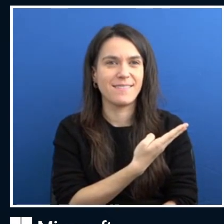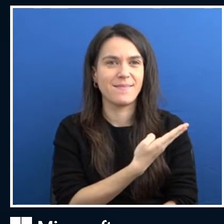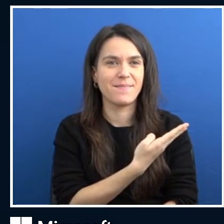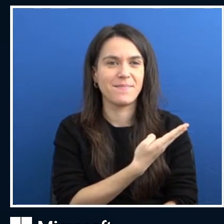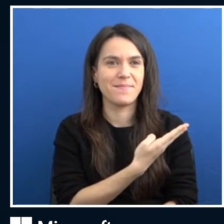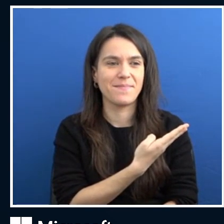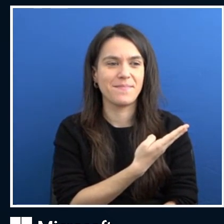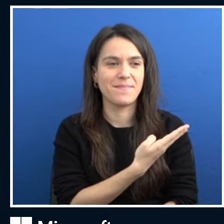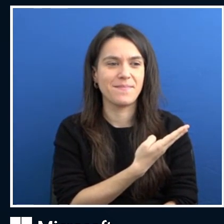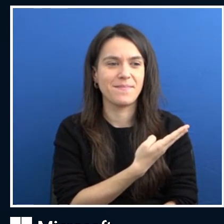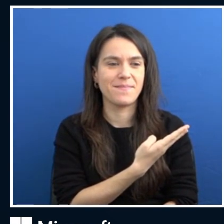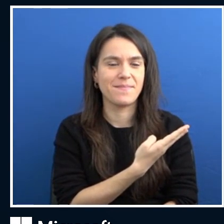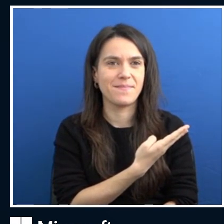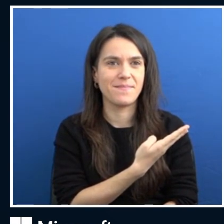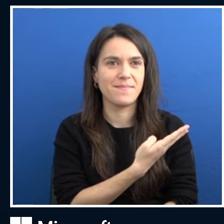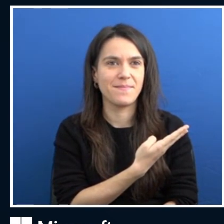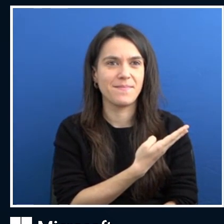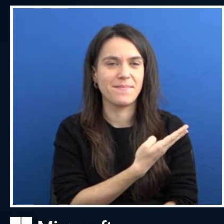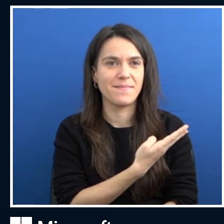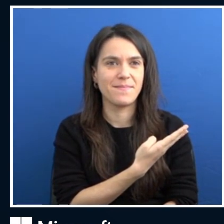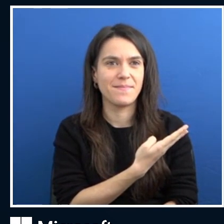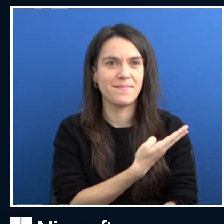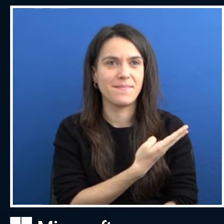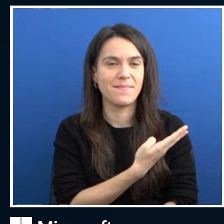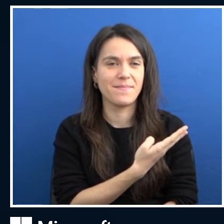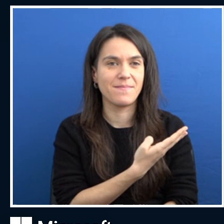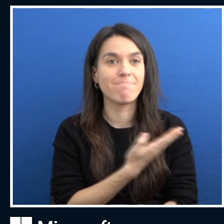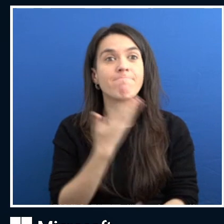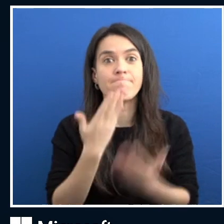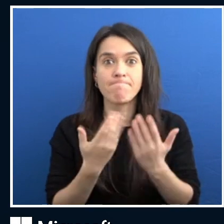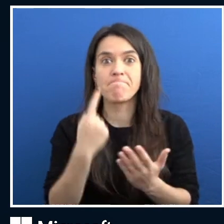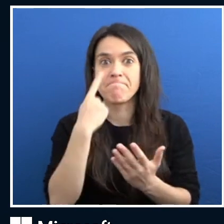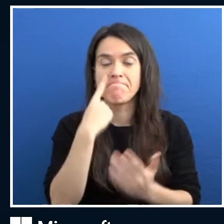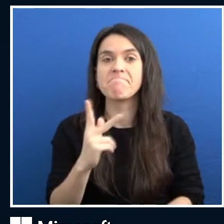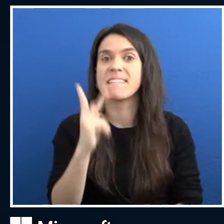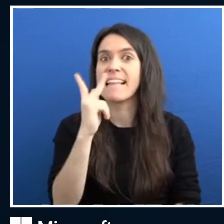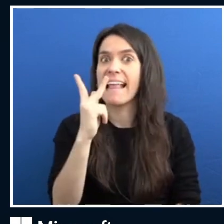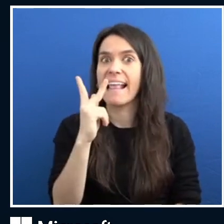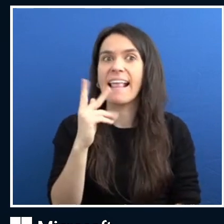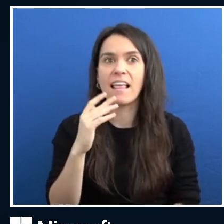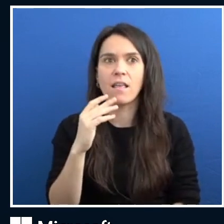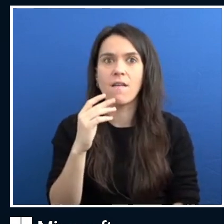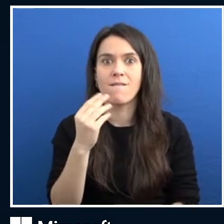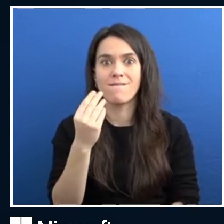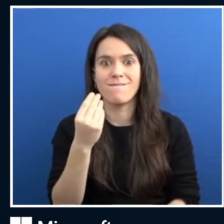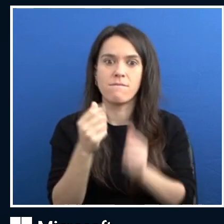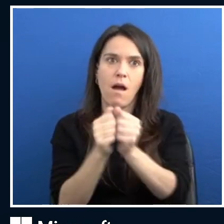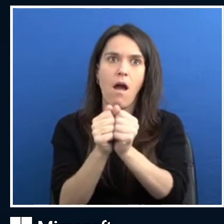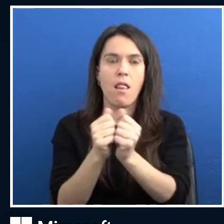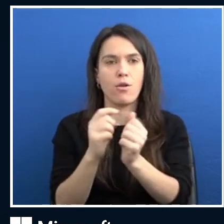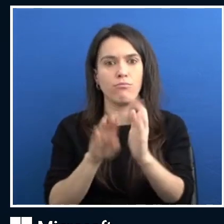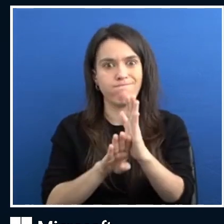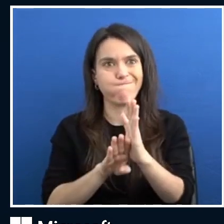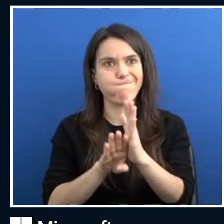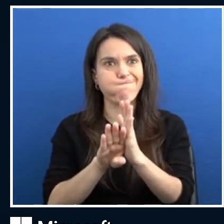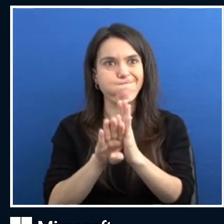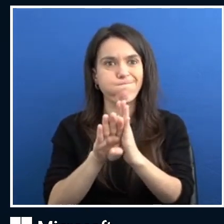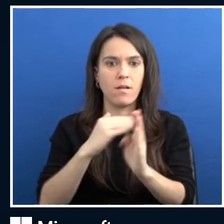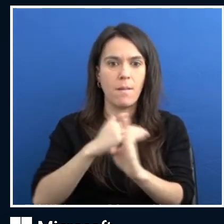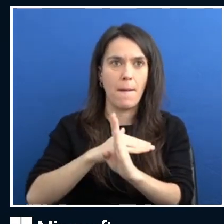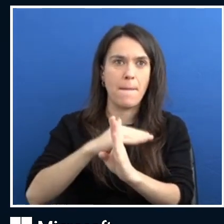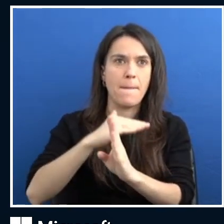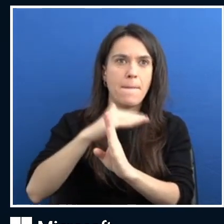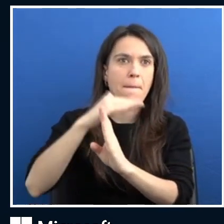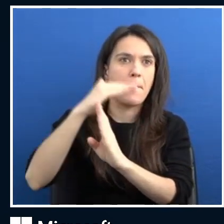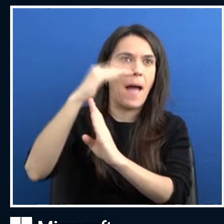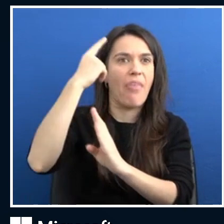much of a change. So you trying to find the value of K is extremely important, and that you can do with the help of